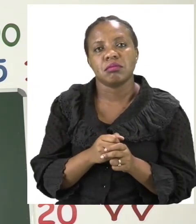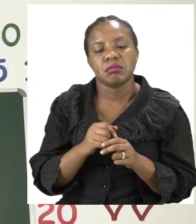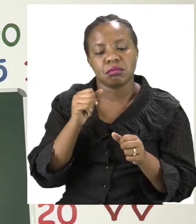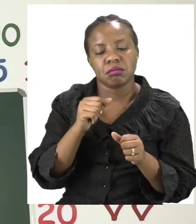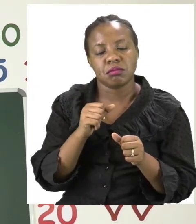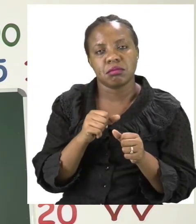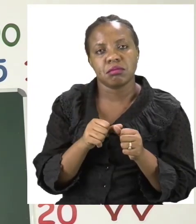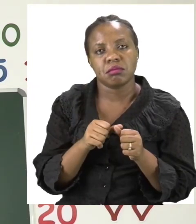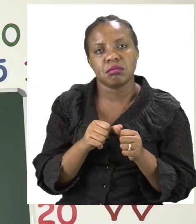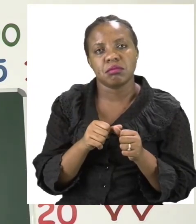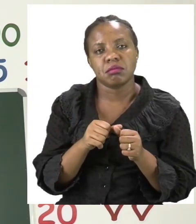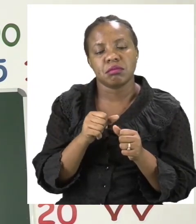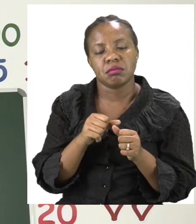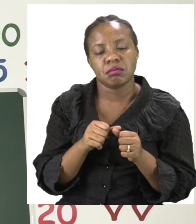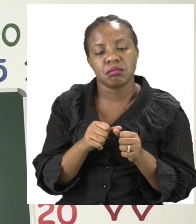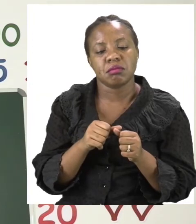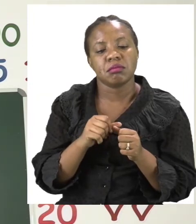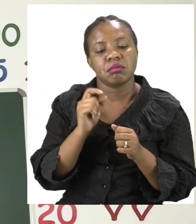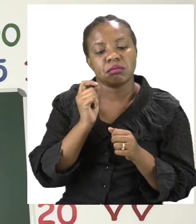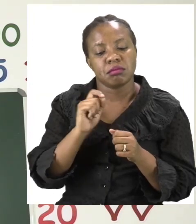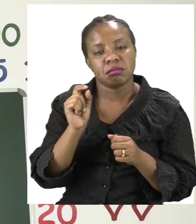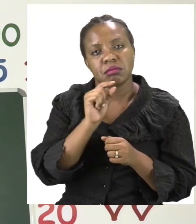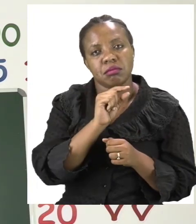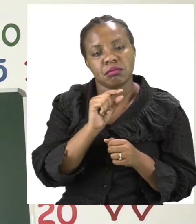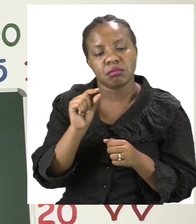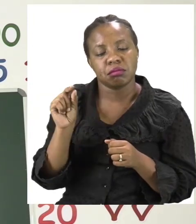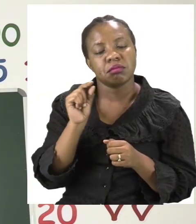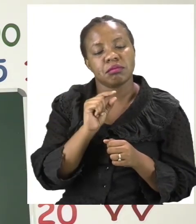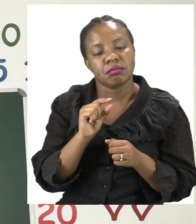your sentence will say, they earned